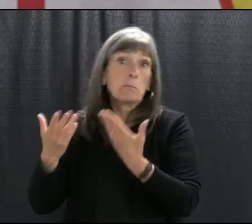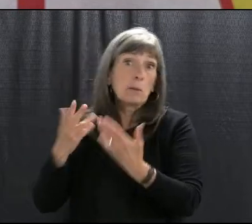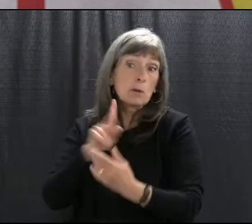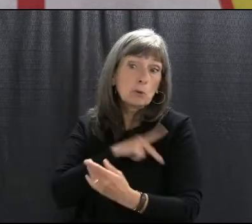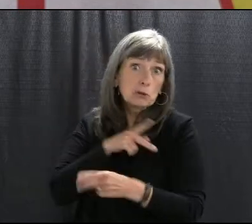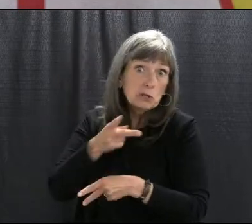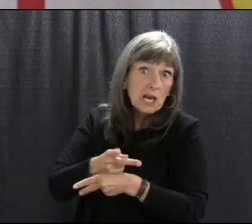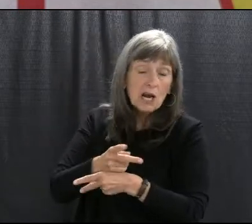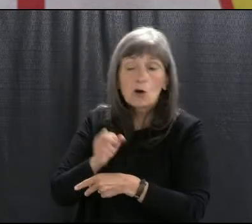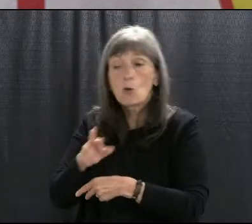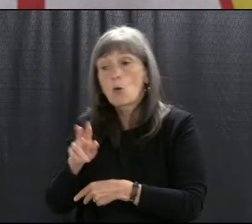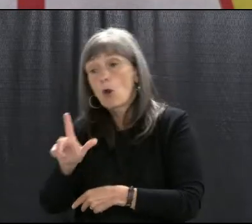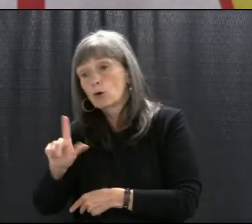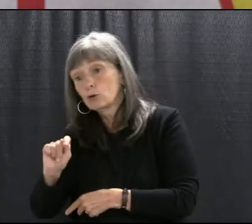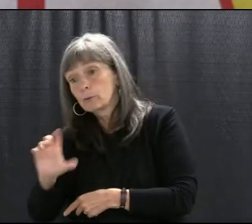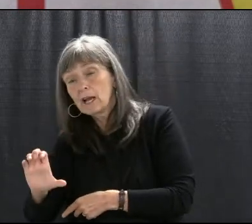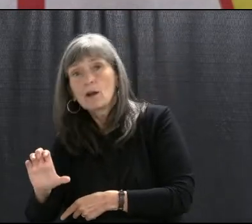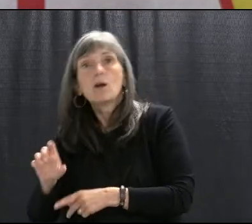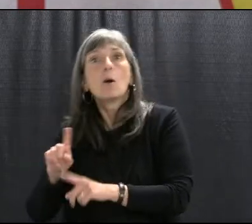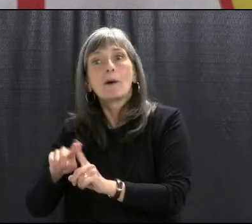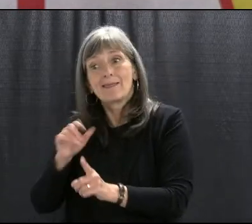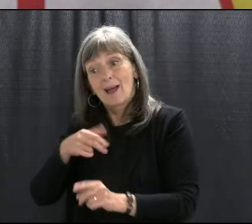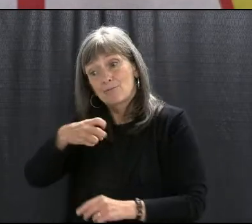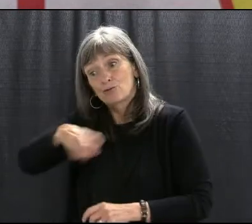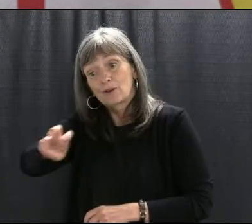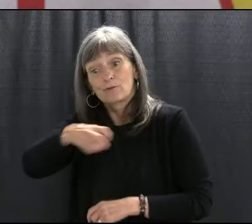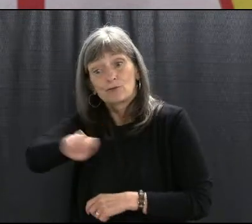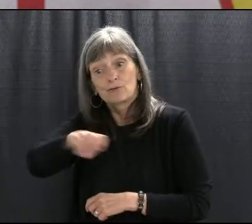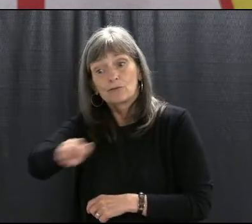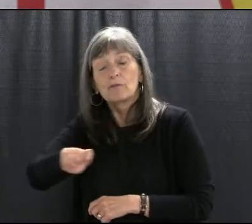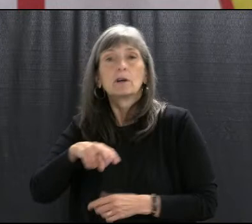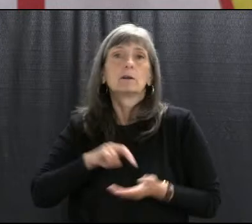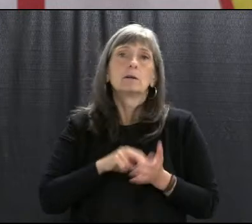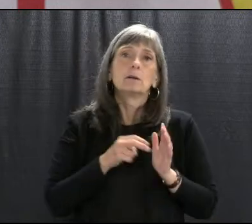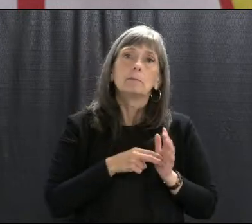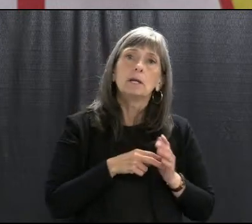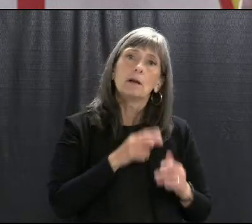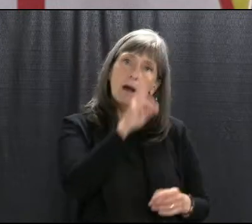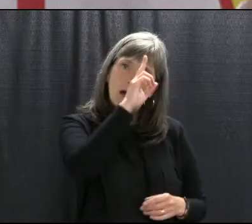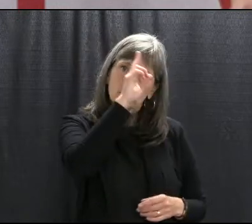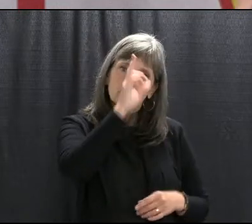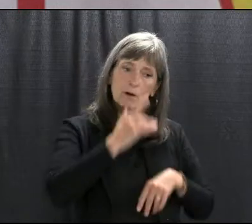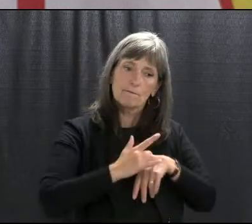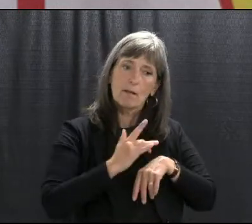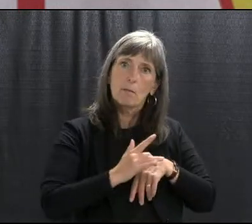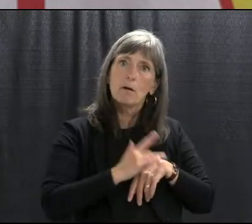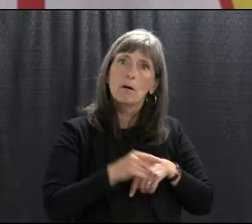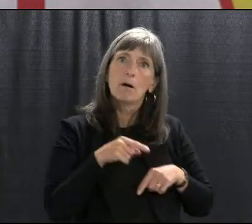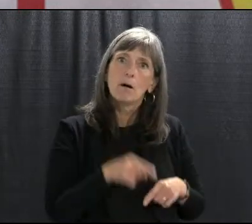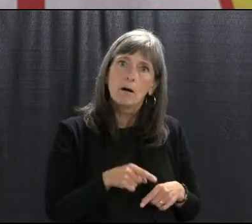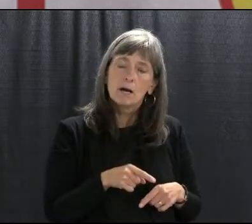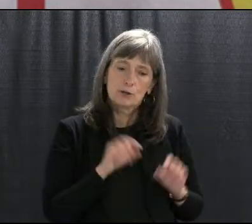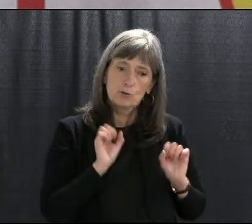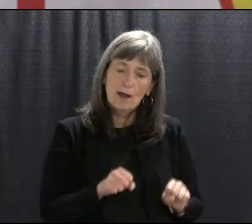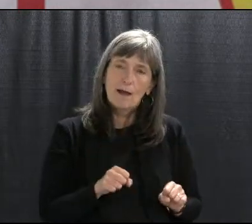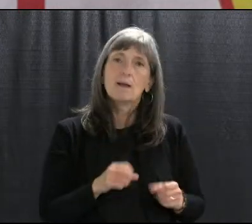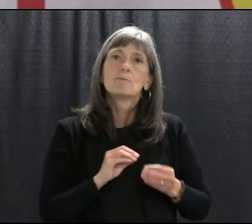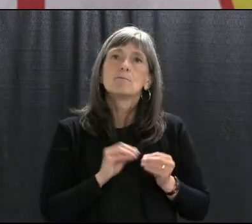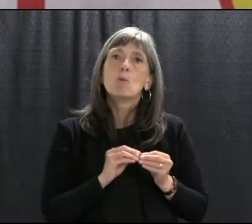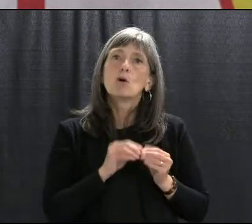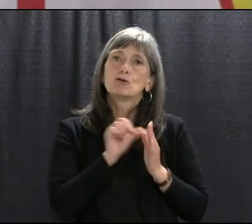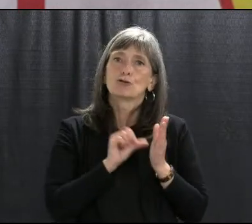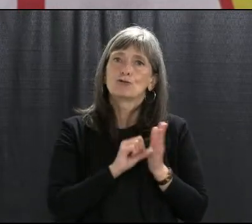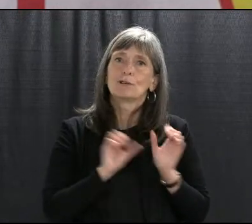long-term care, by creating additional opportunity in the personal care homes, we take pressure off of long-term care so that